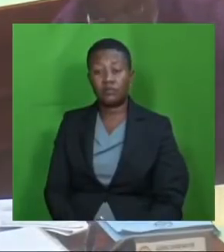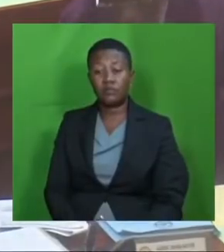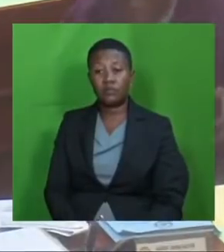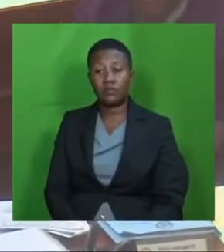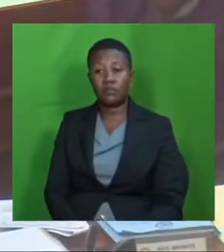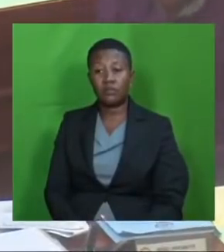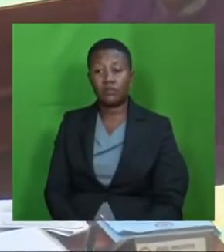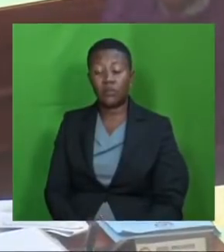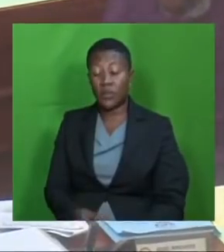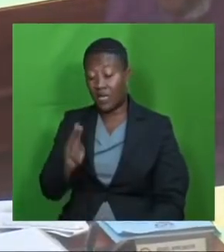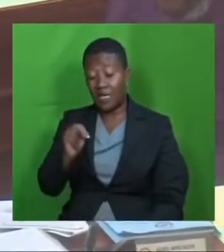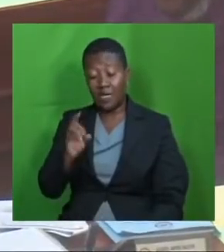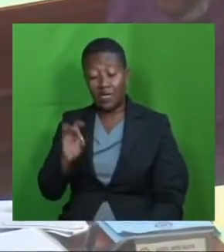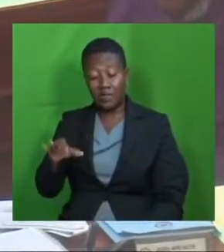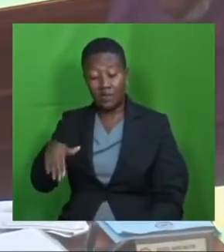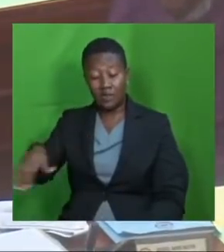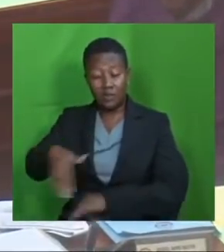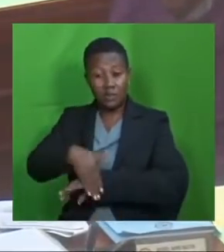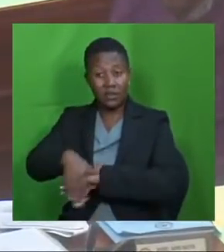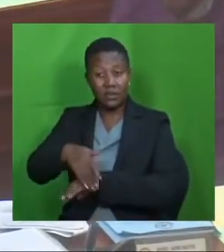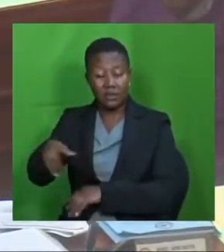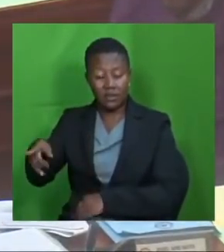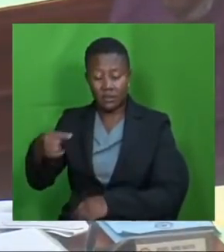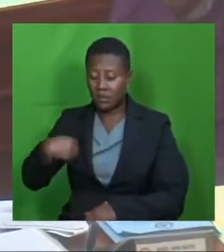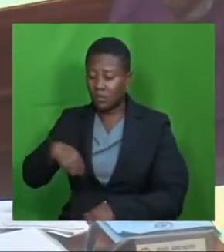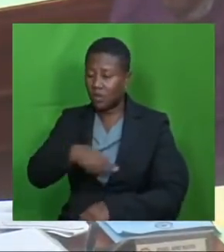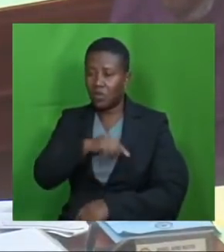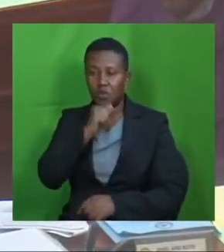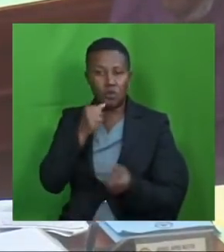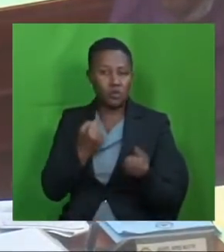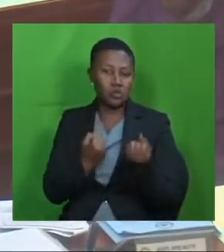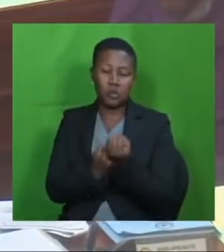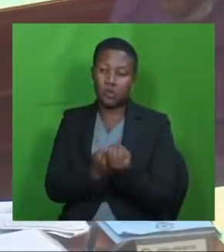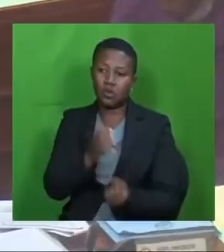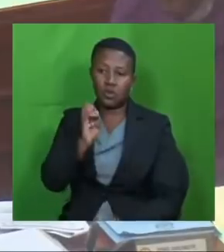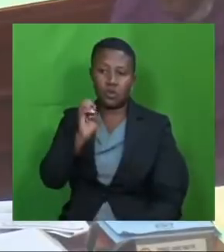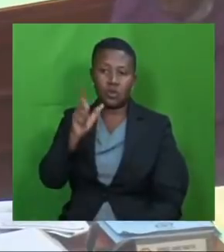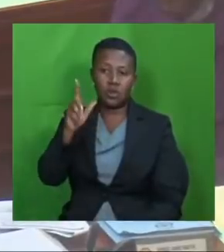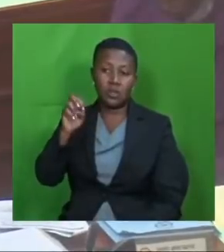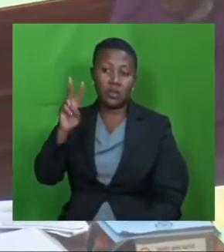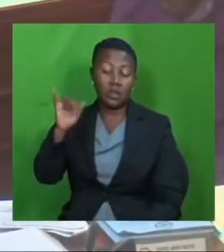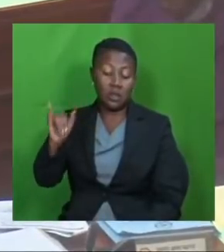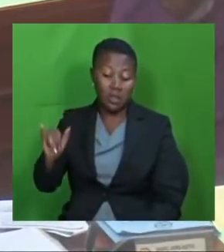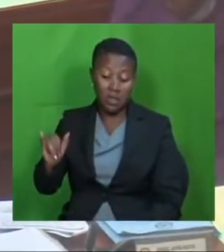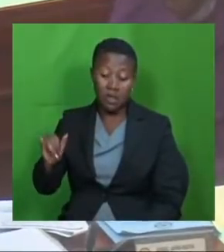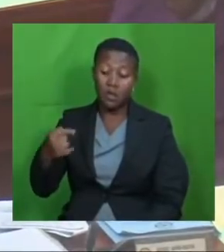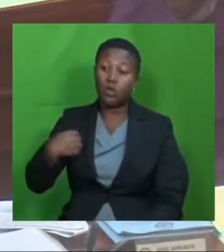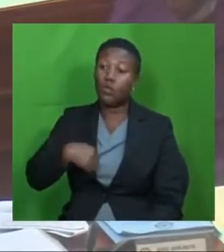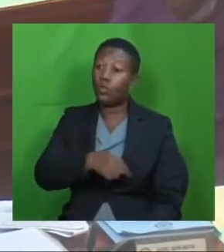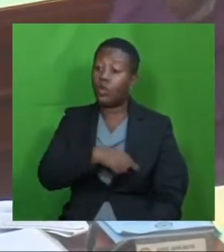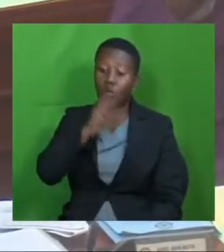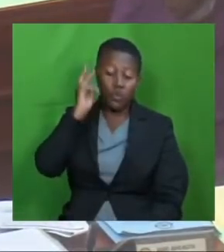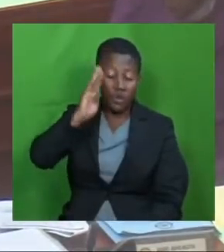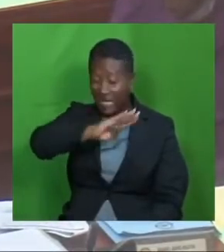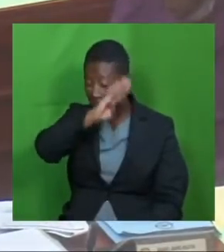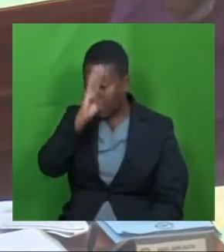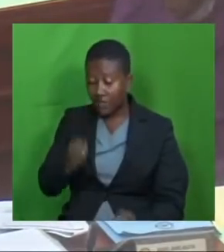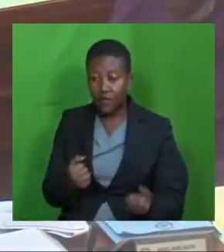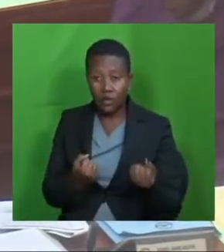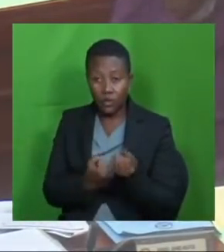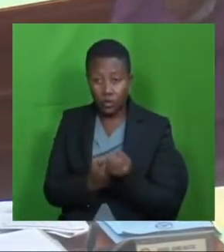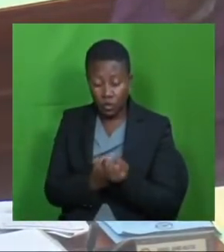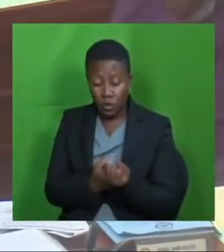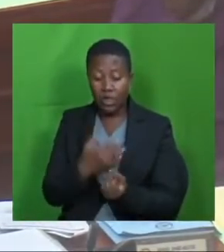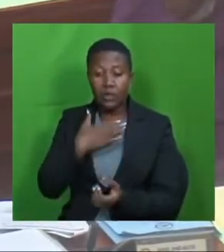this side, we don't support e-levy. We will not support e-levy. Count us